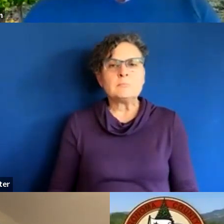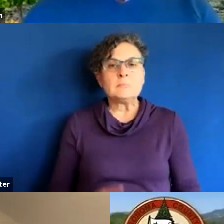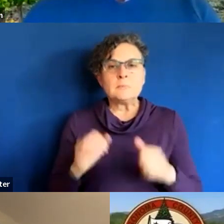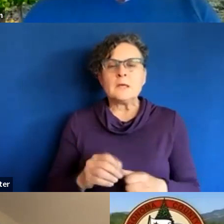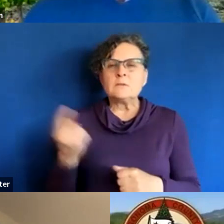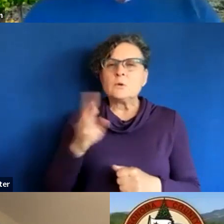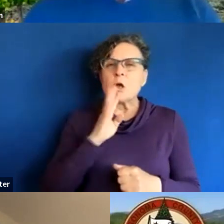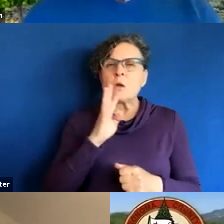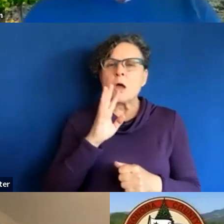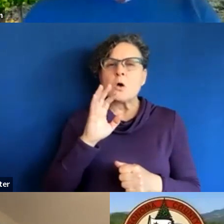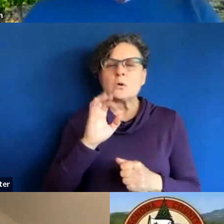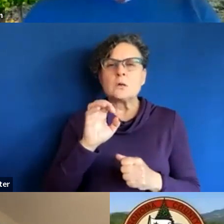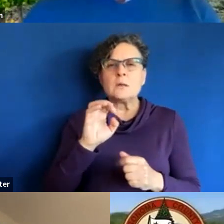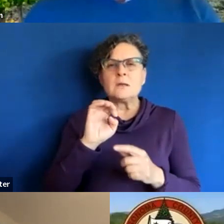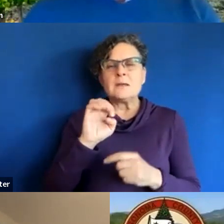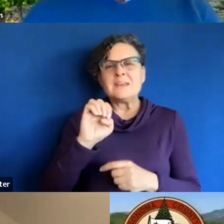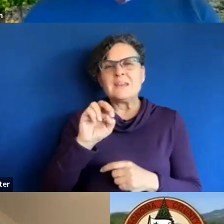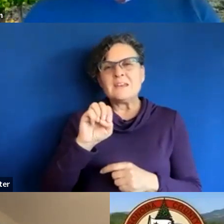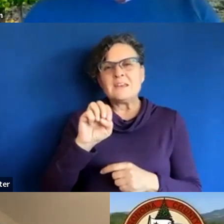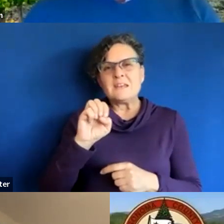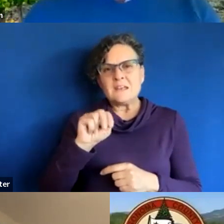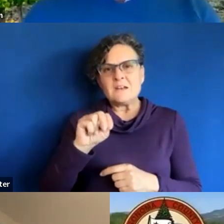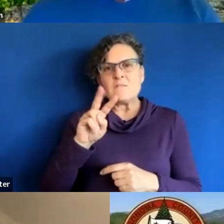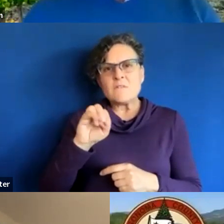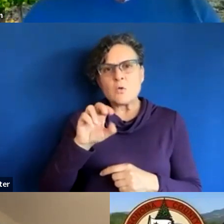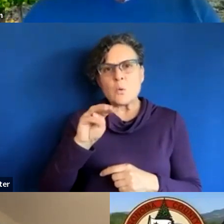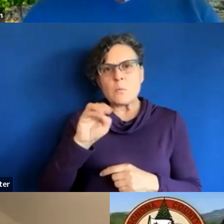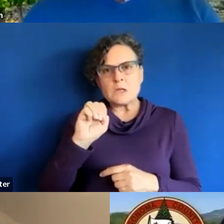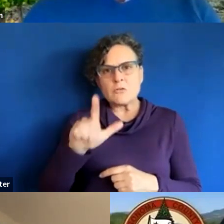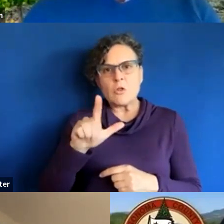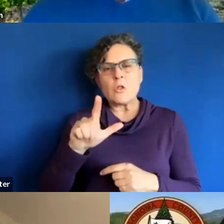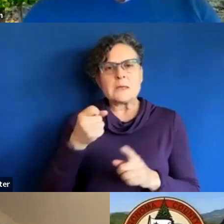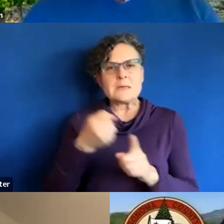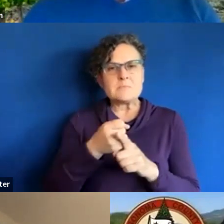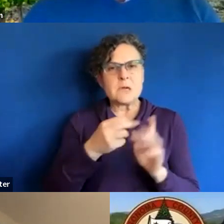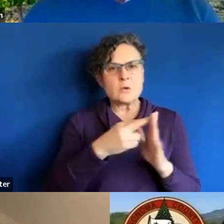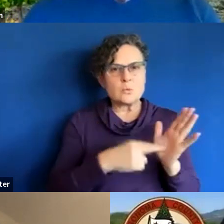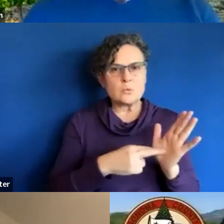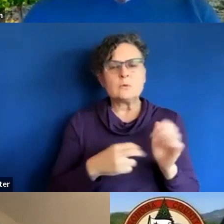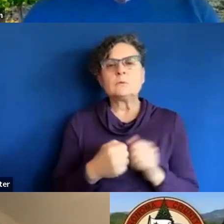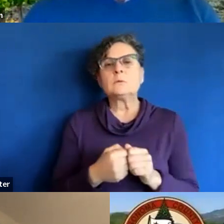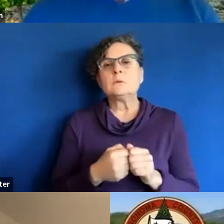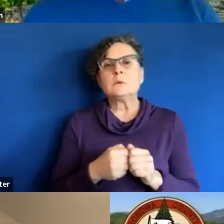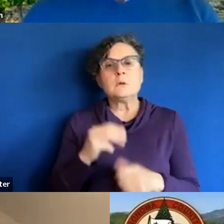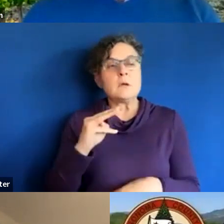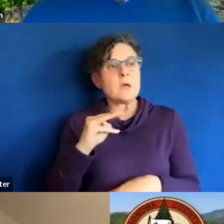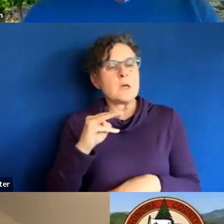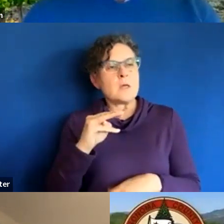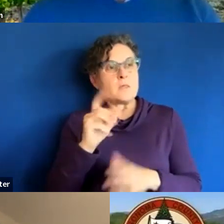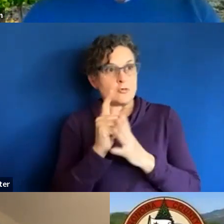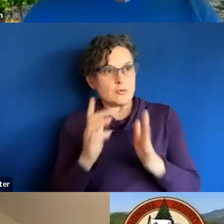environmental impact rules? Yeah, so it's actually included in the resolution, and this